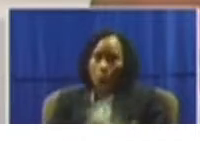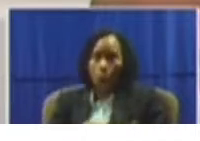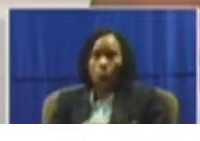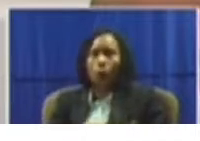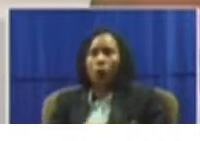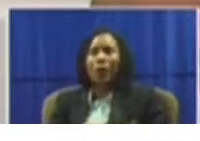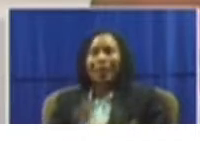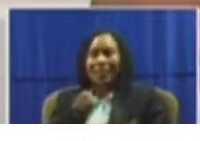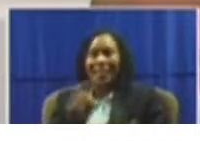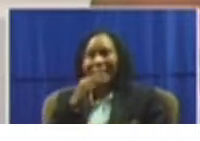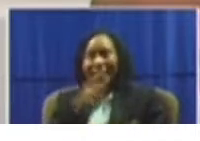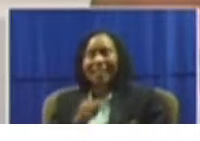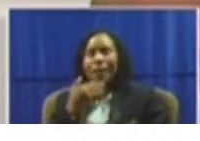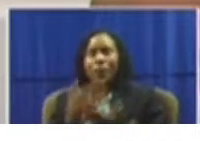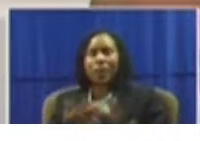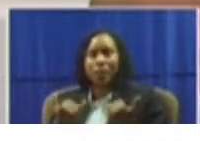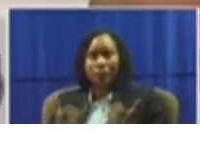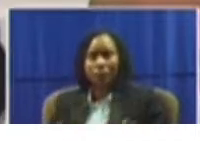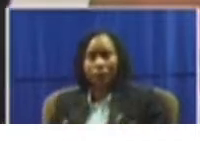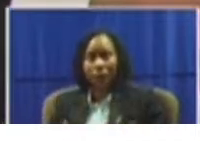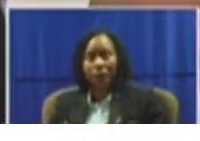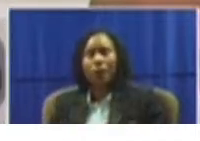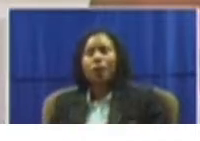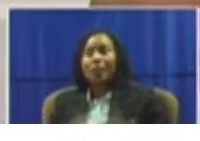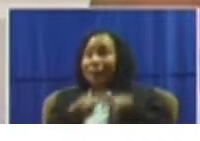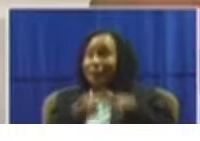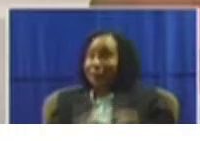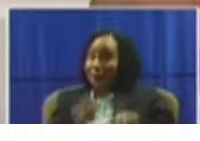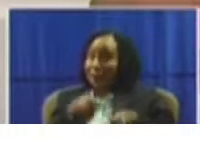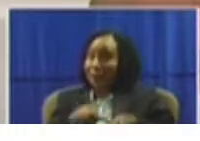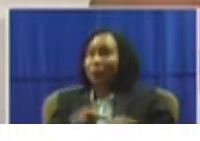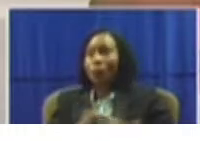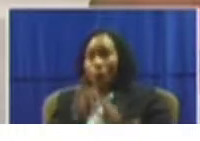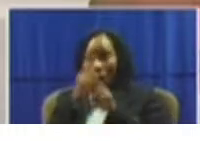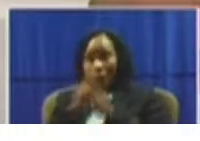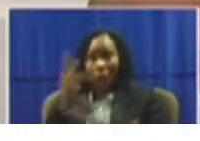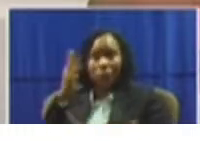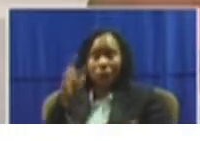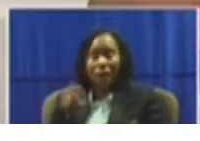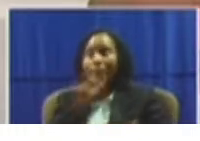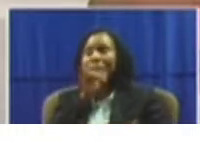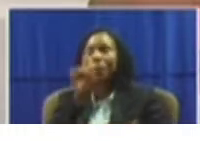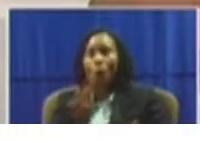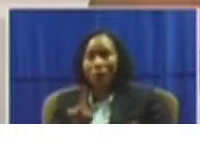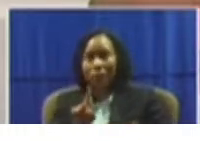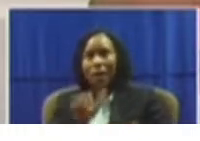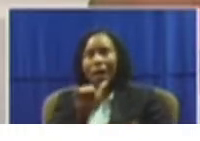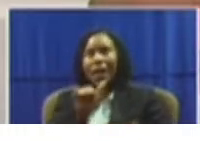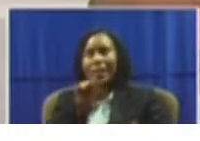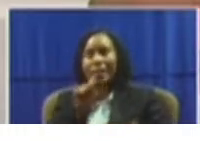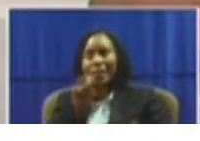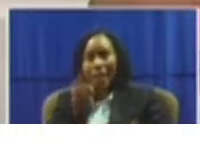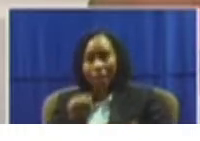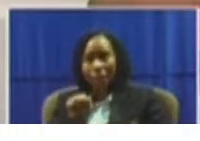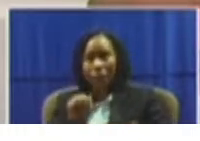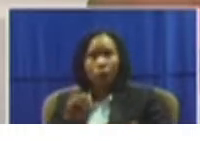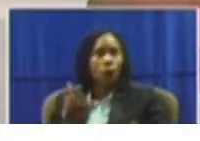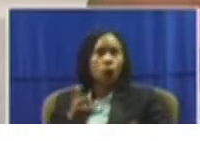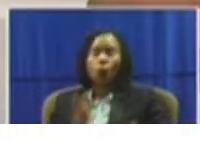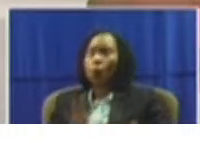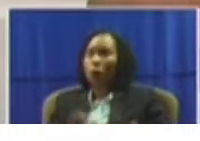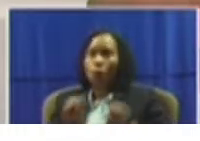currently. Now, based on that, Honorable Speaker, it simply means that ATM is not willing to move it